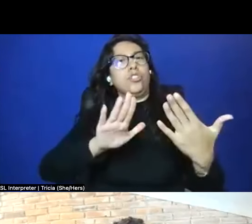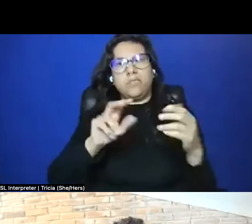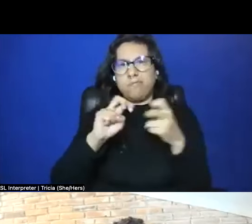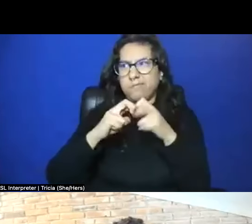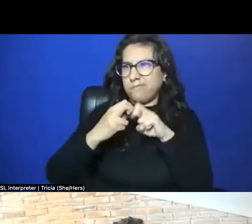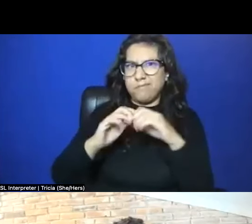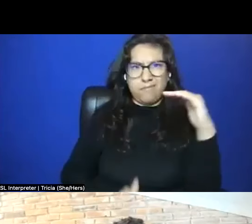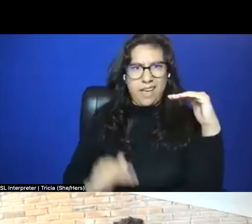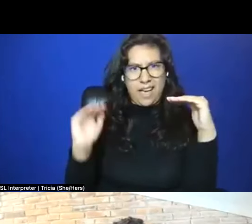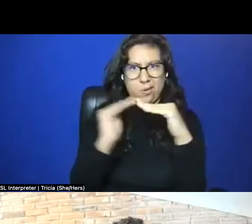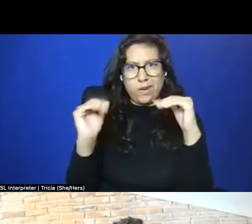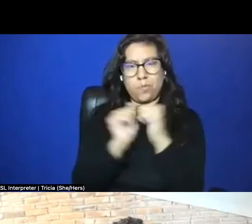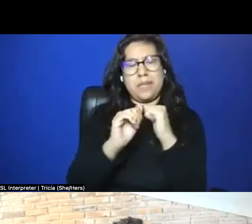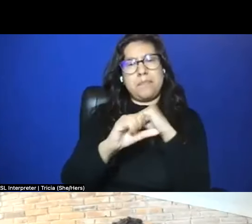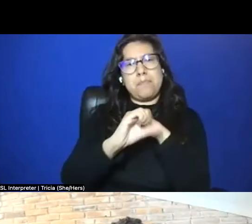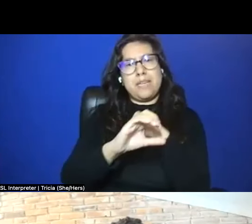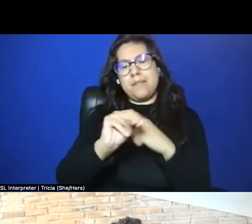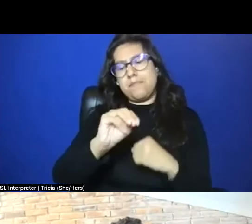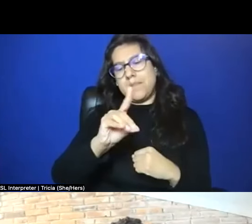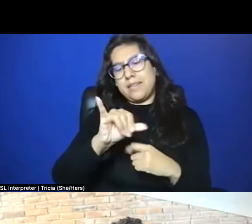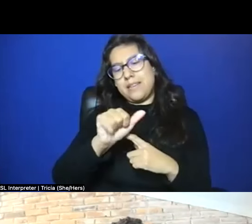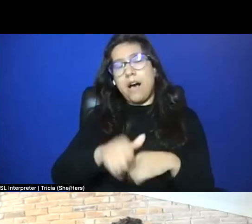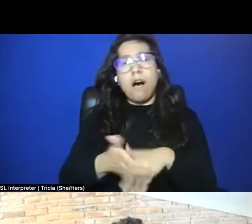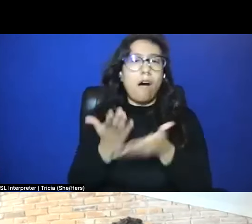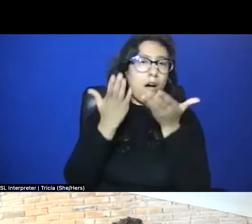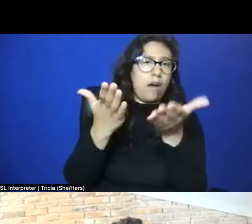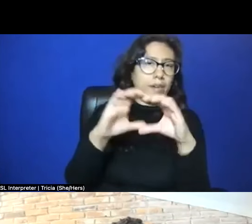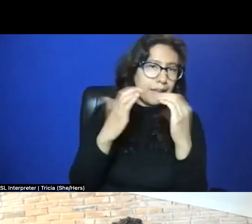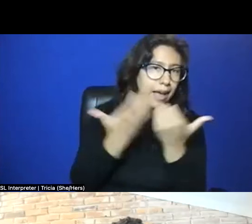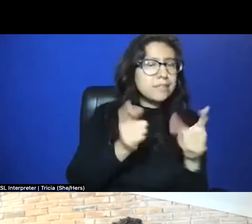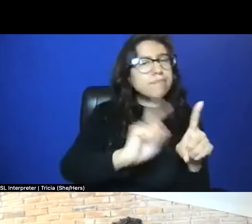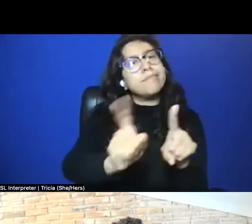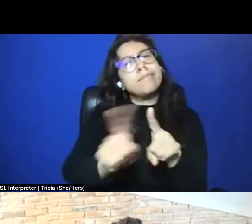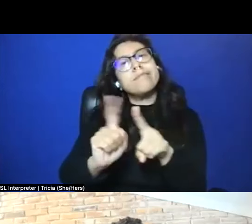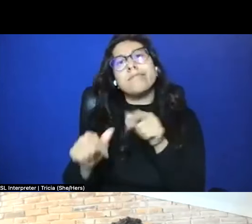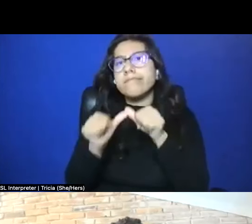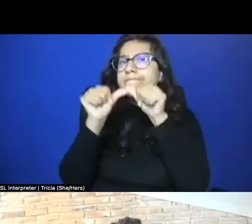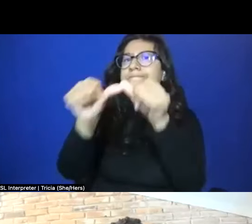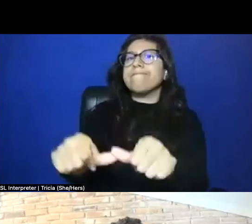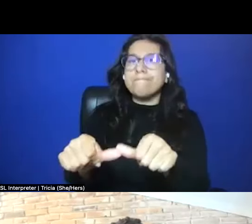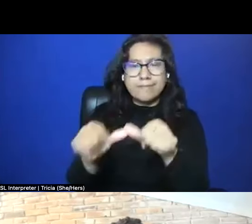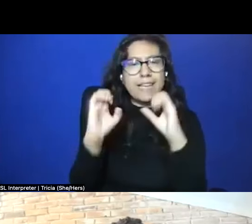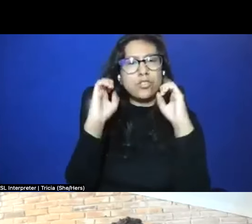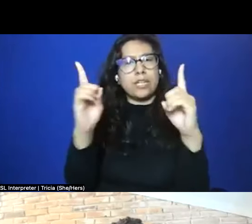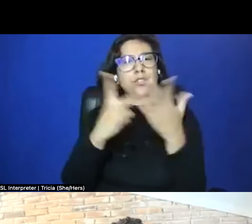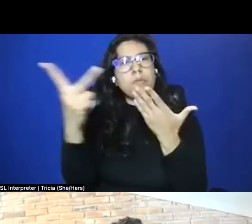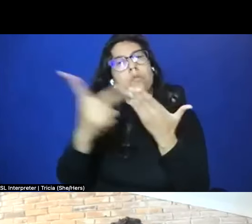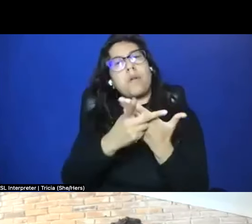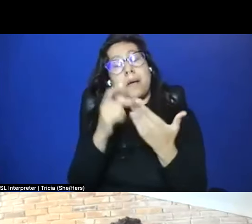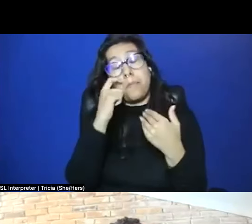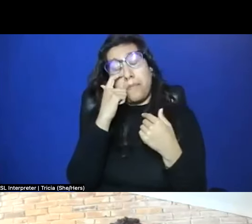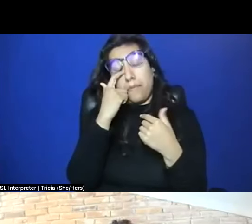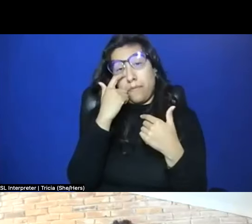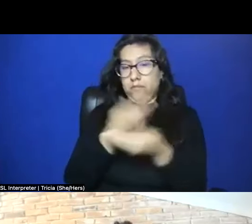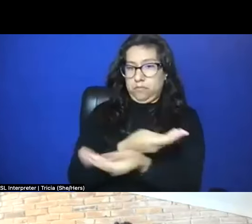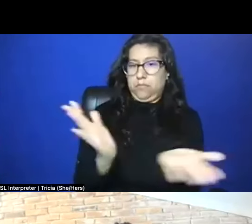in the media landscape. So we offer classes and other long form educational programming to our